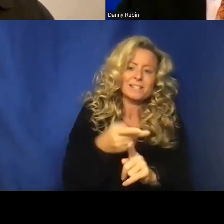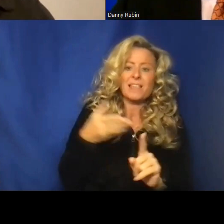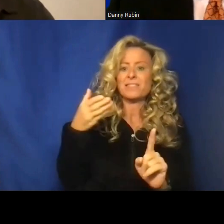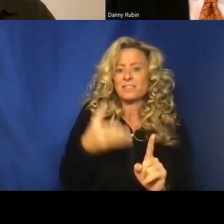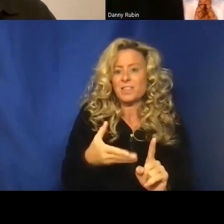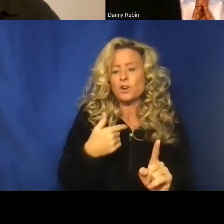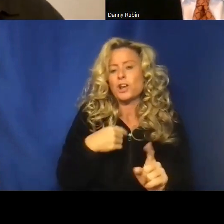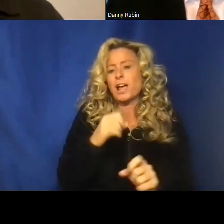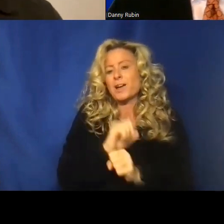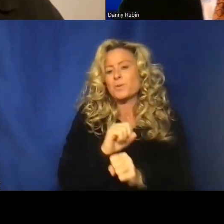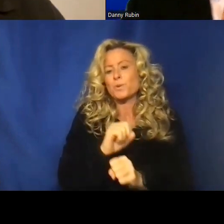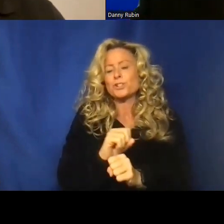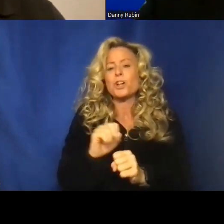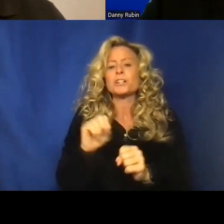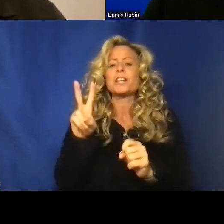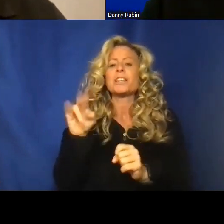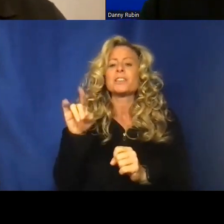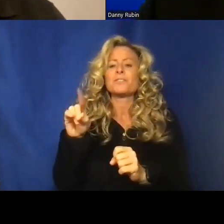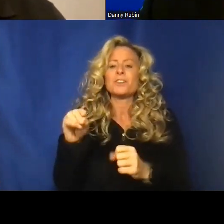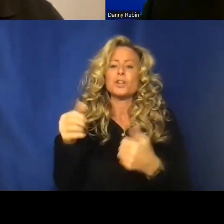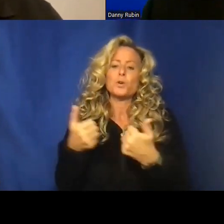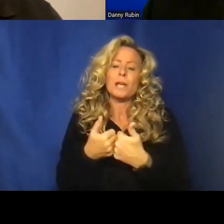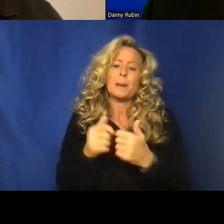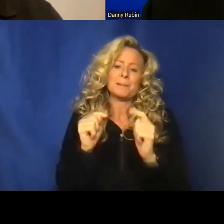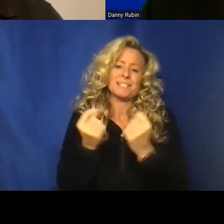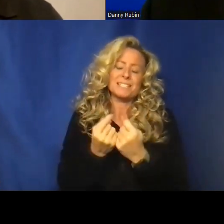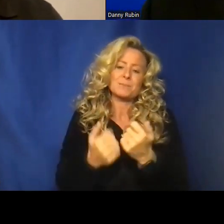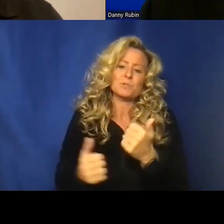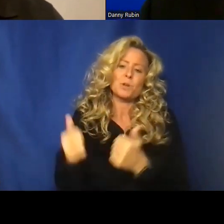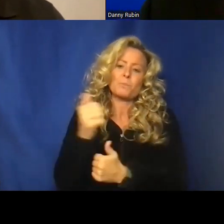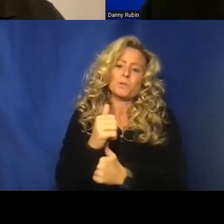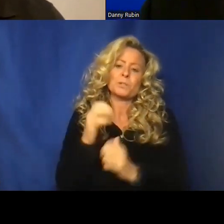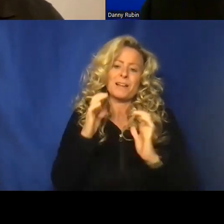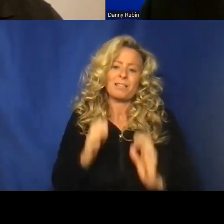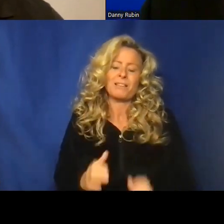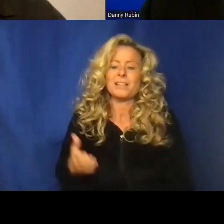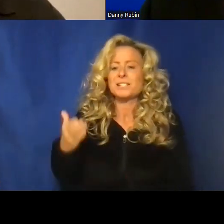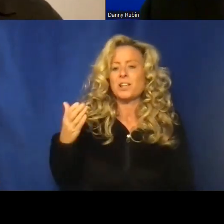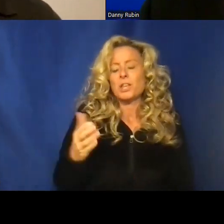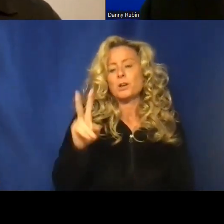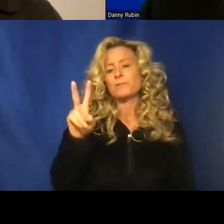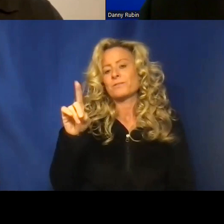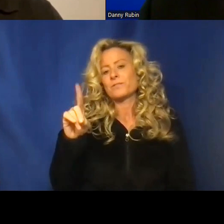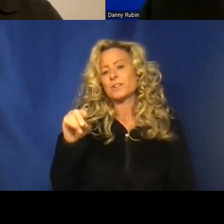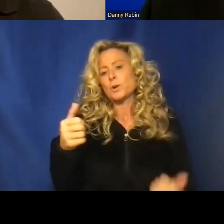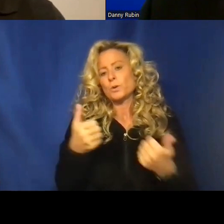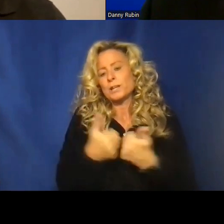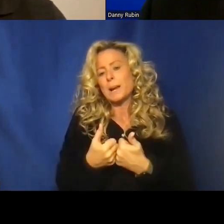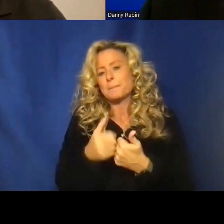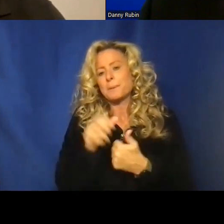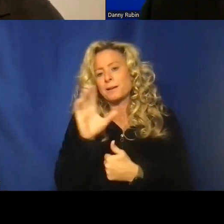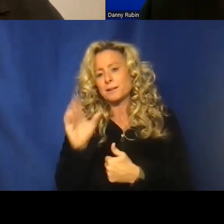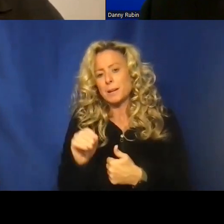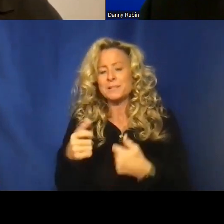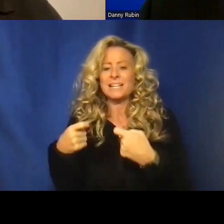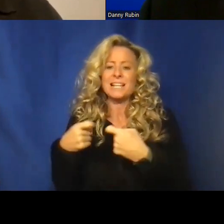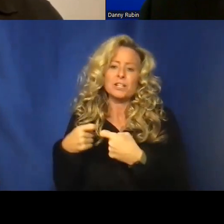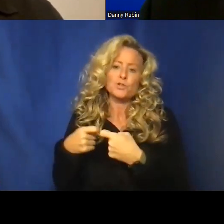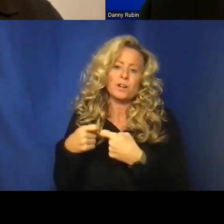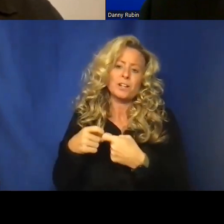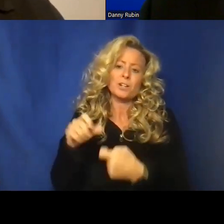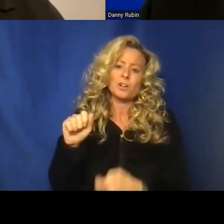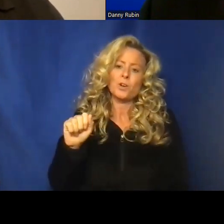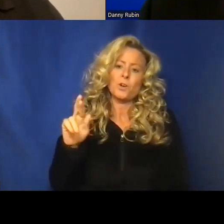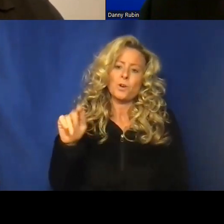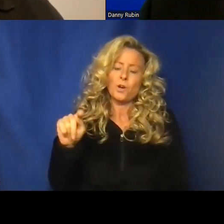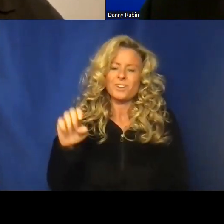I worked on the video game team. So most of my clients at that consultancy were video game companies, Electronic Arts, EA,